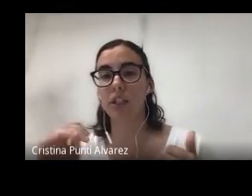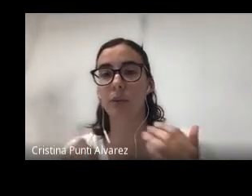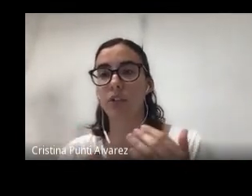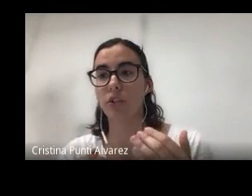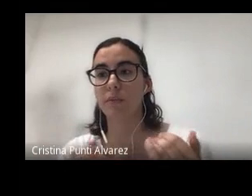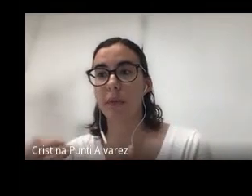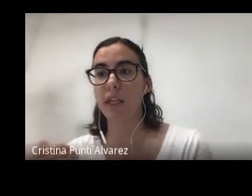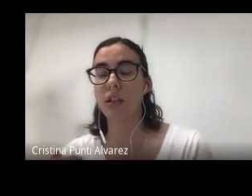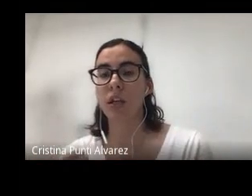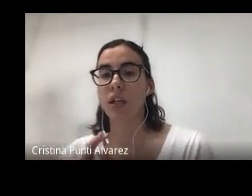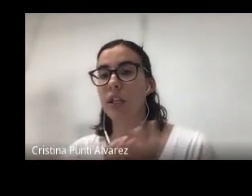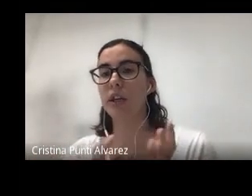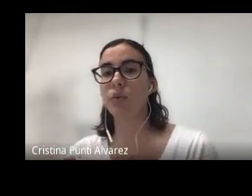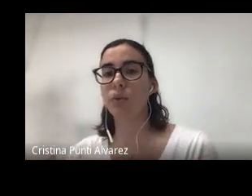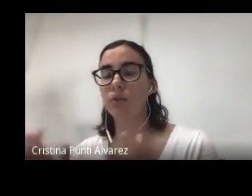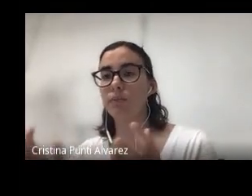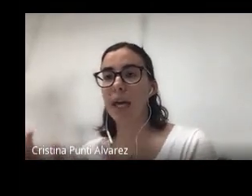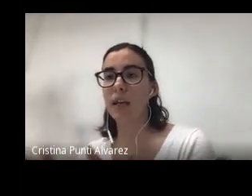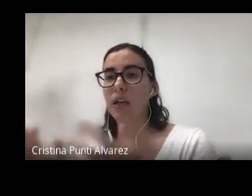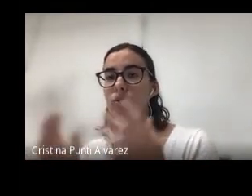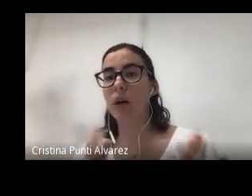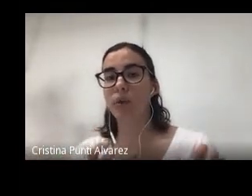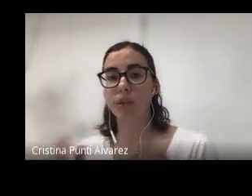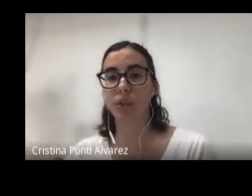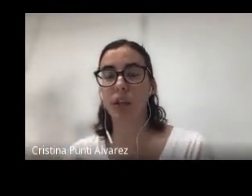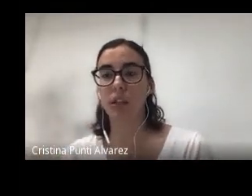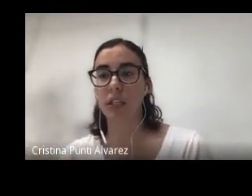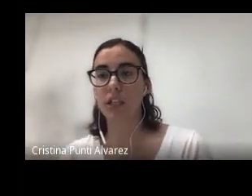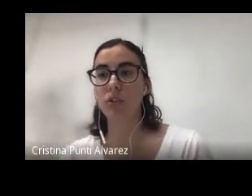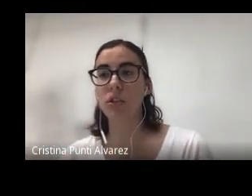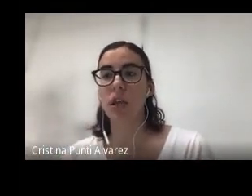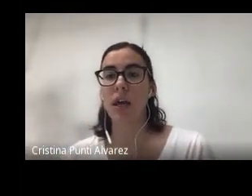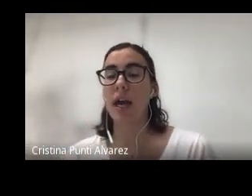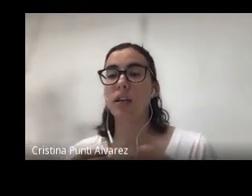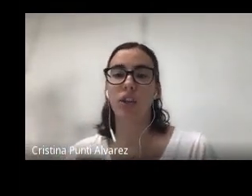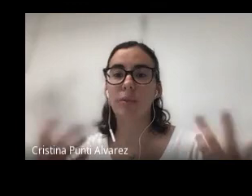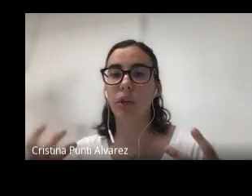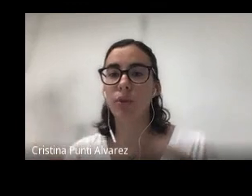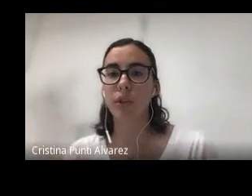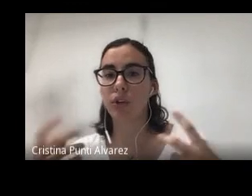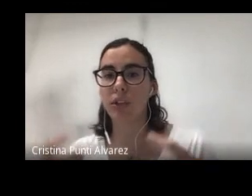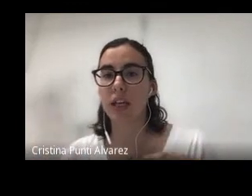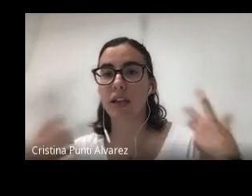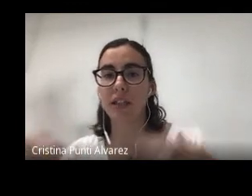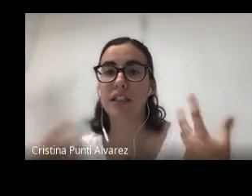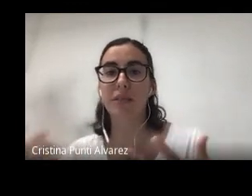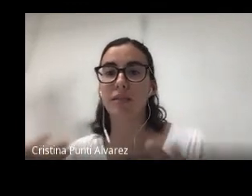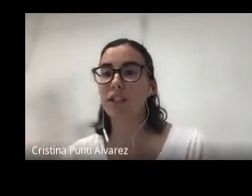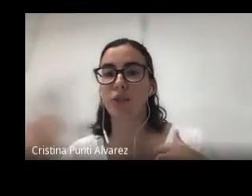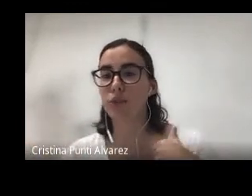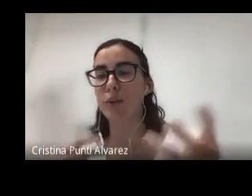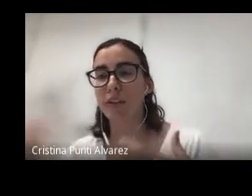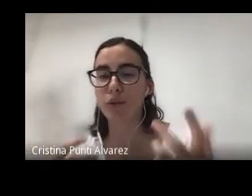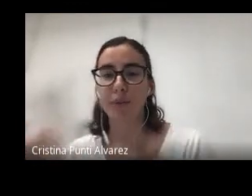that each person made. In general, we would plan 2-hour recording sessions, and not everyone would record in the same